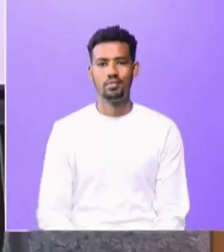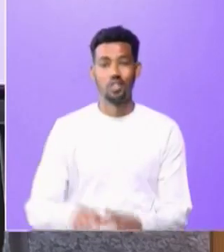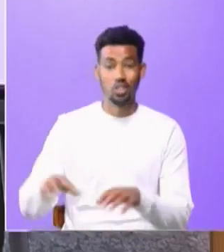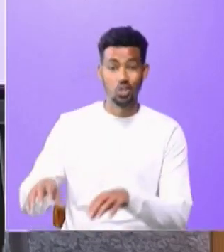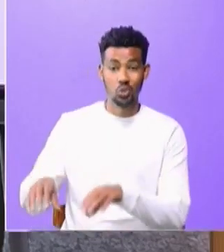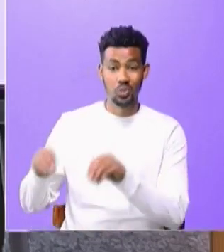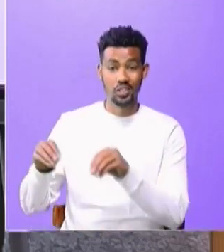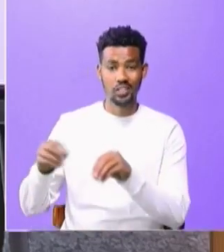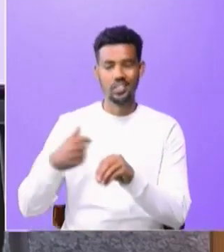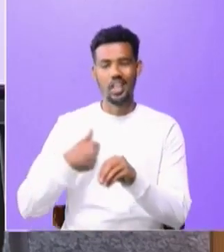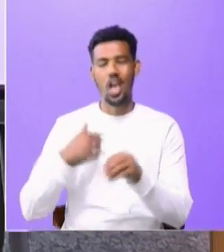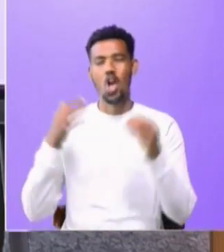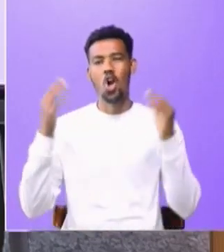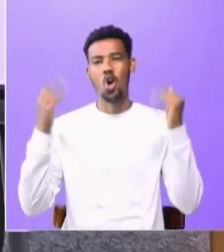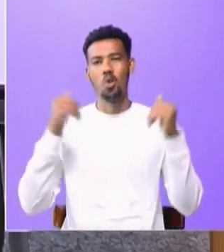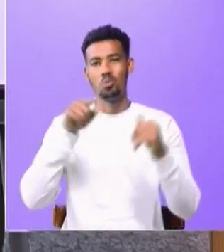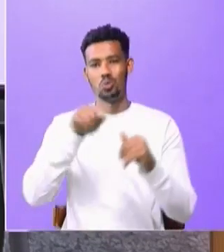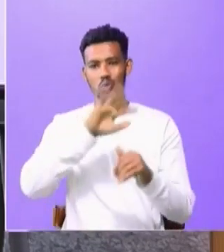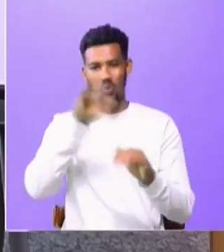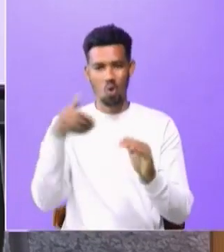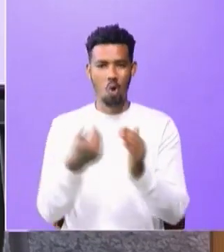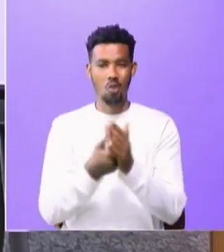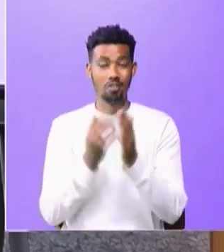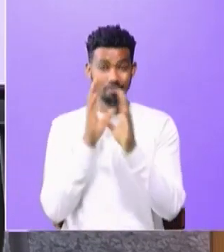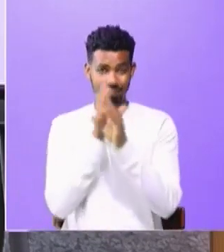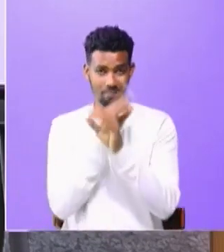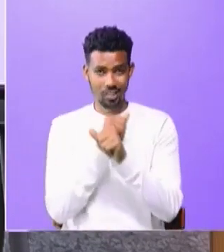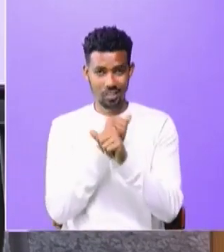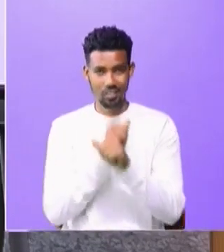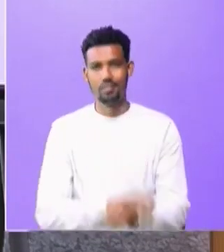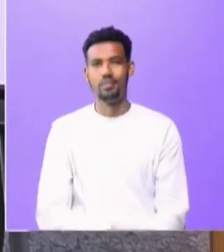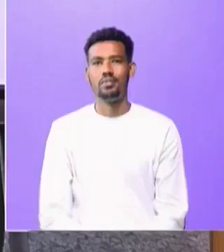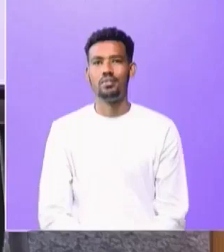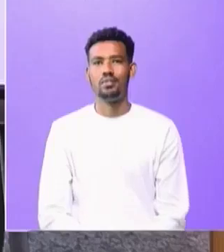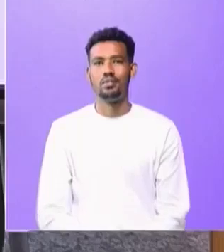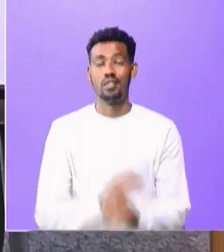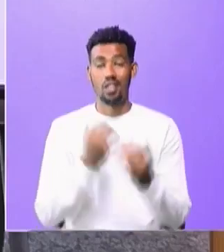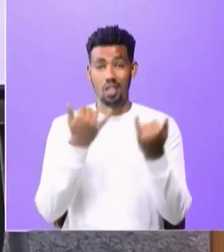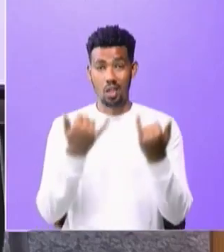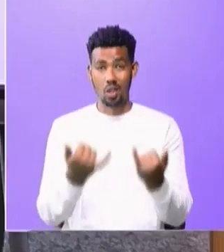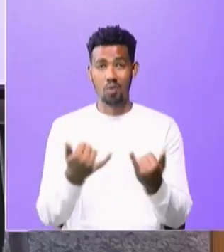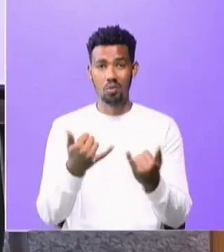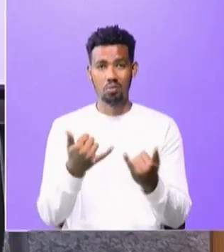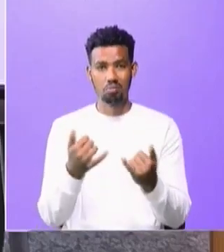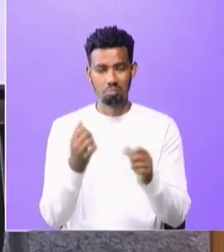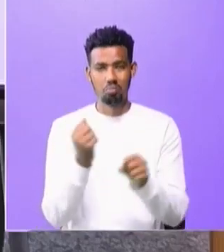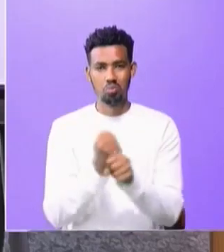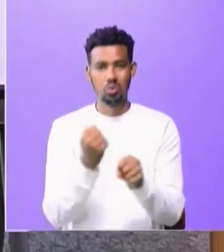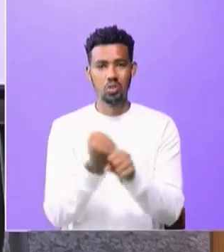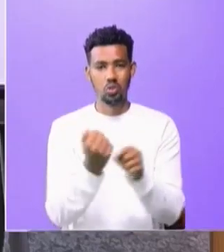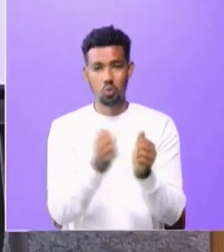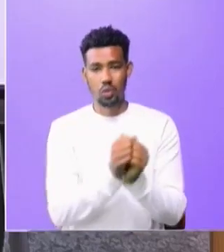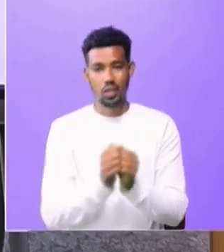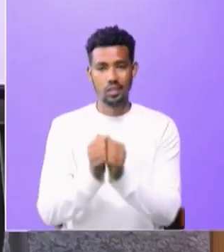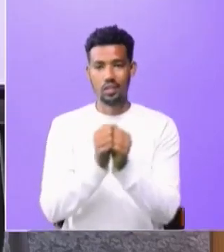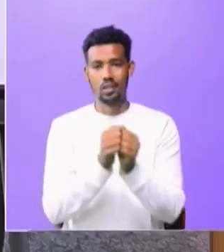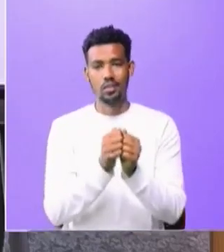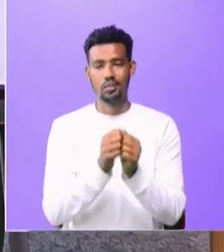Students, I hope you all have finished it. Let us practice together and let me give you